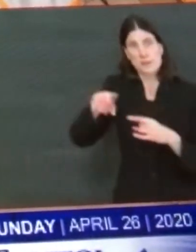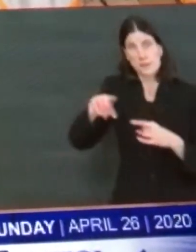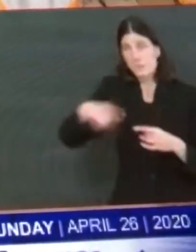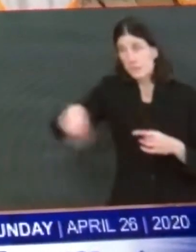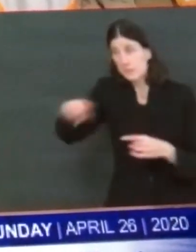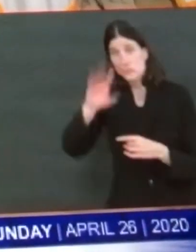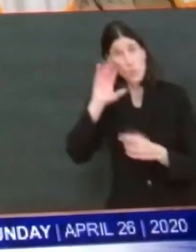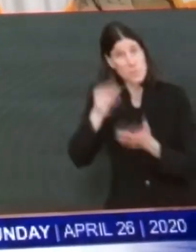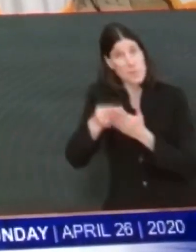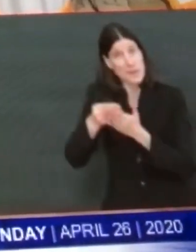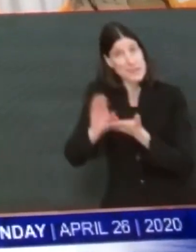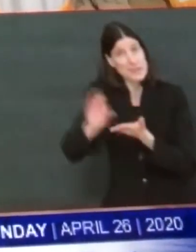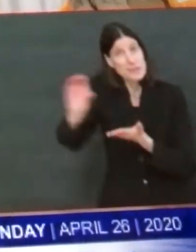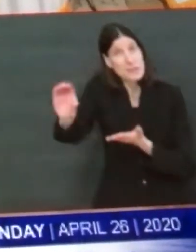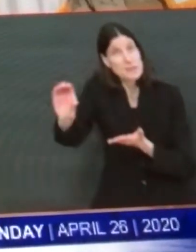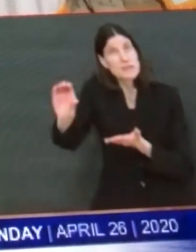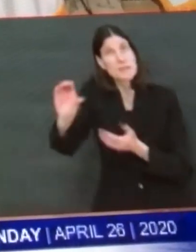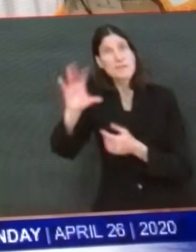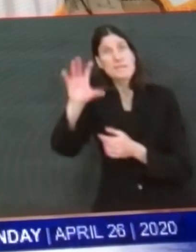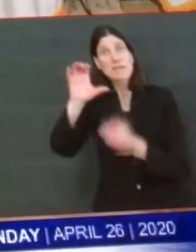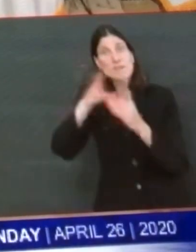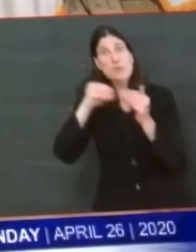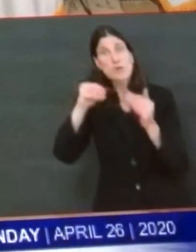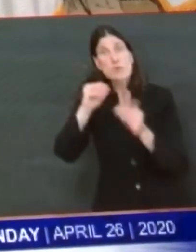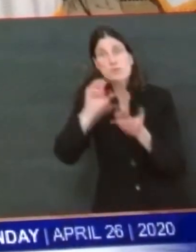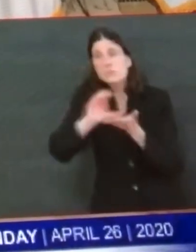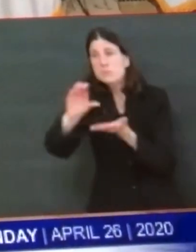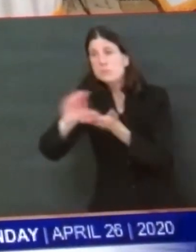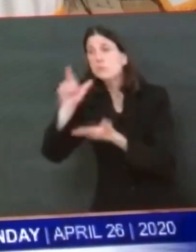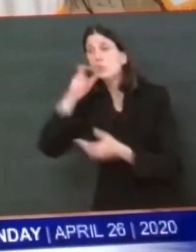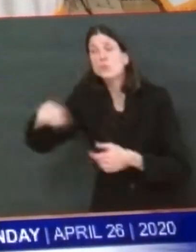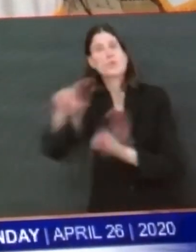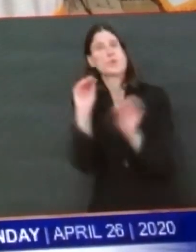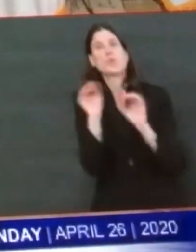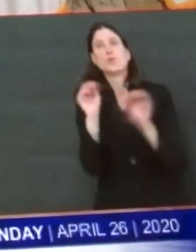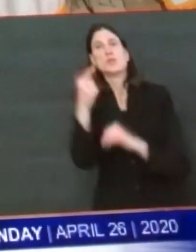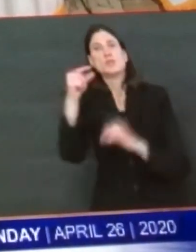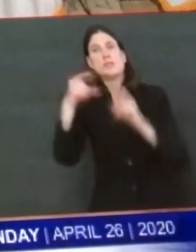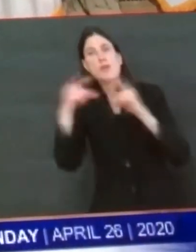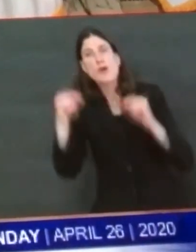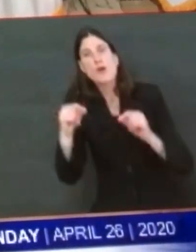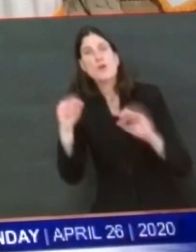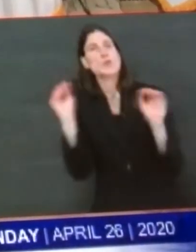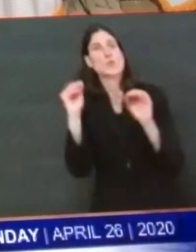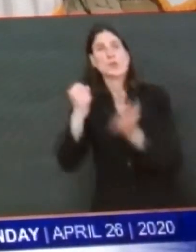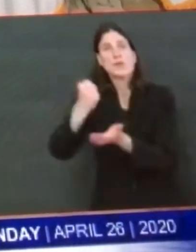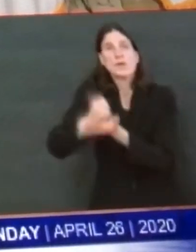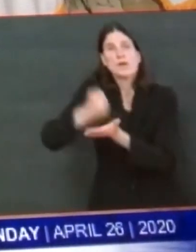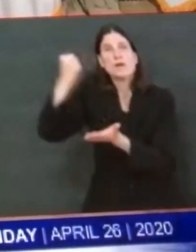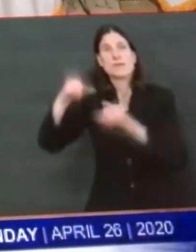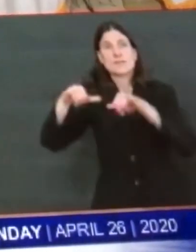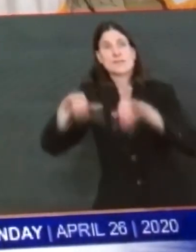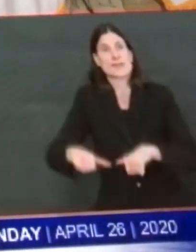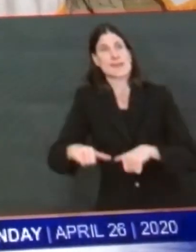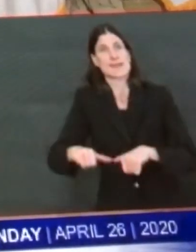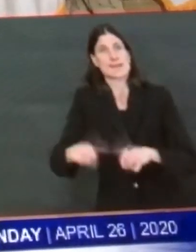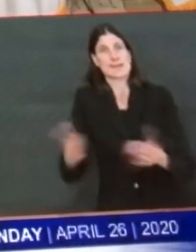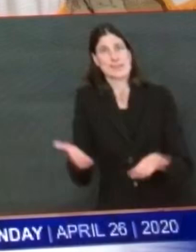weighing very heavily on me right now. We had a great meeting or virtual meeting on Friday with my